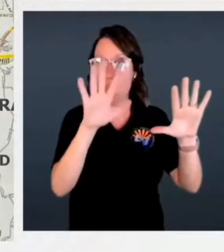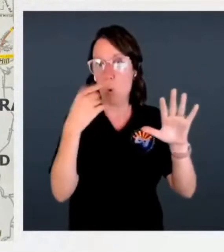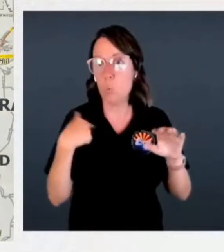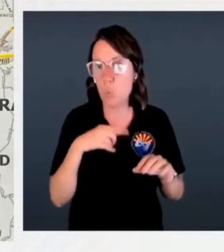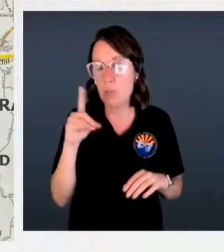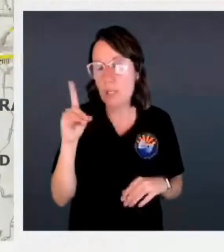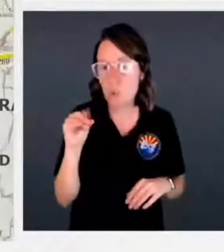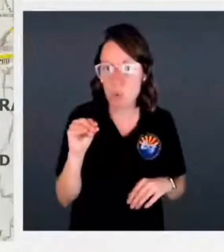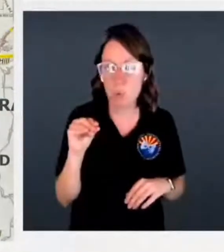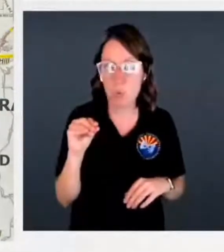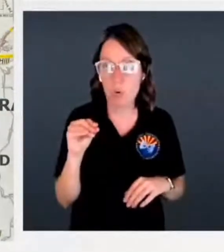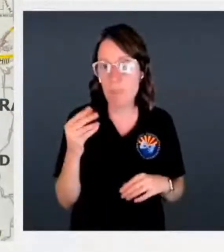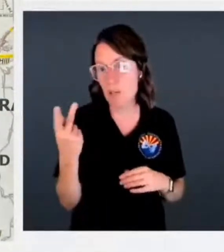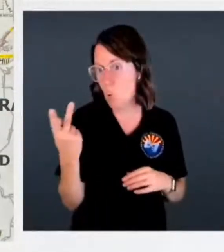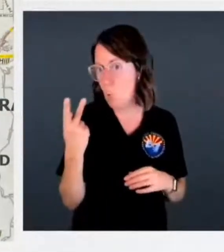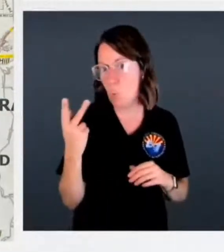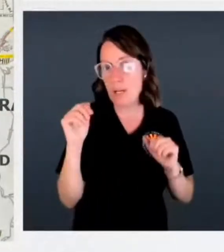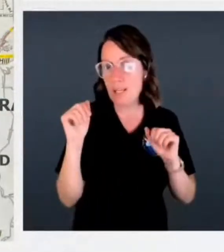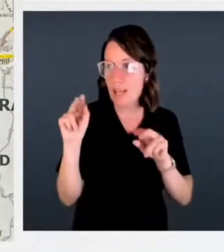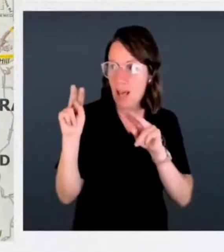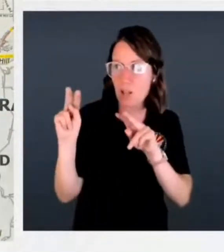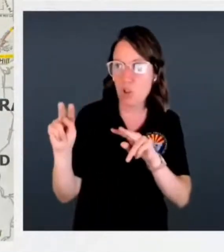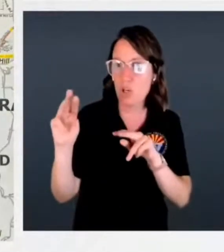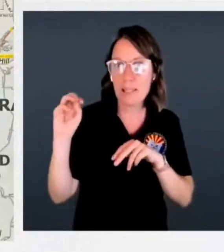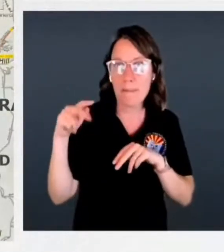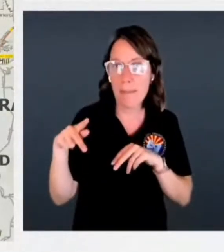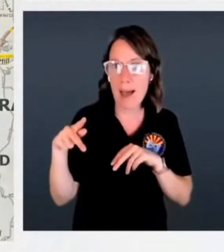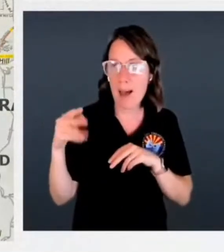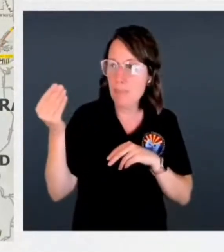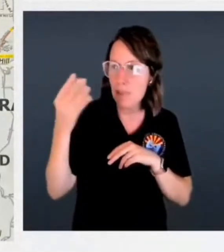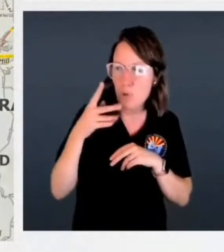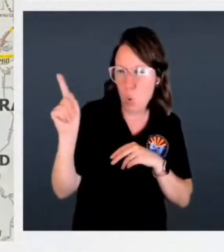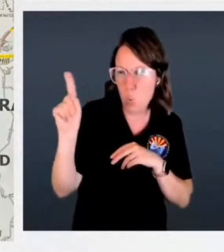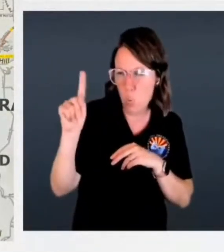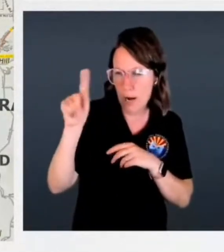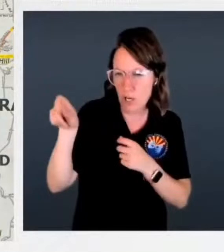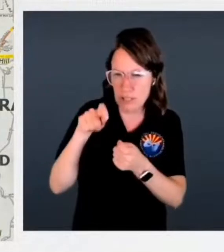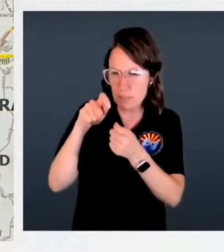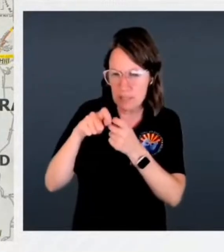it after this, so you can let me know where it is. But okay,